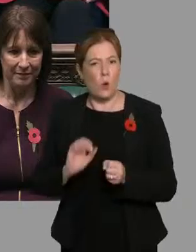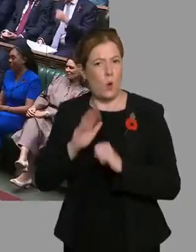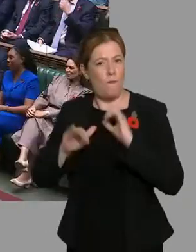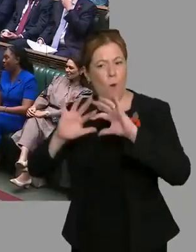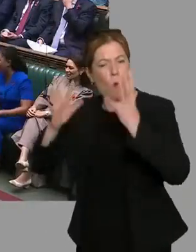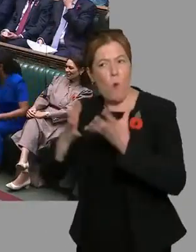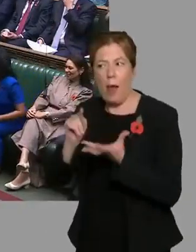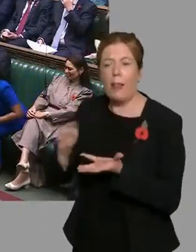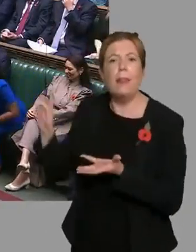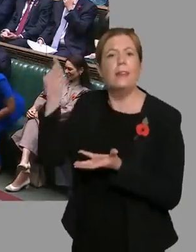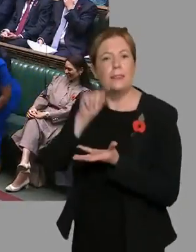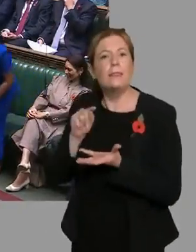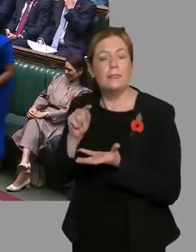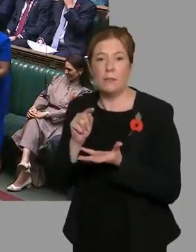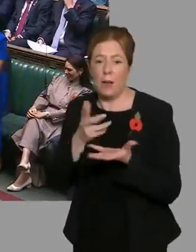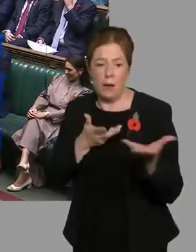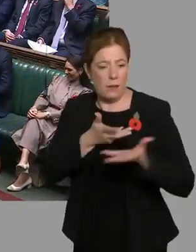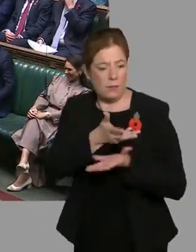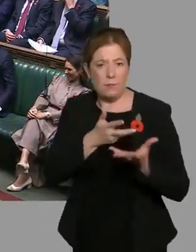exercise.